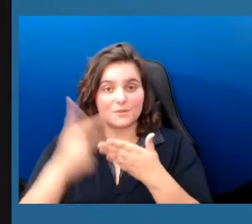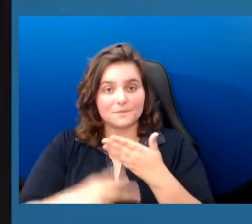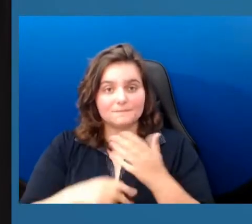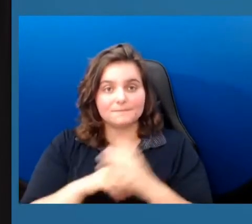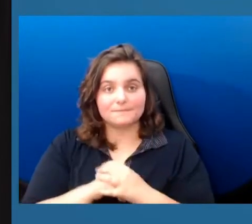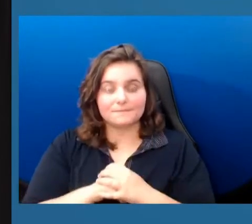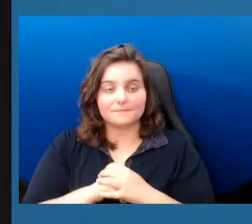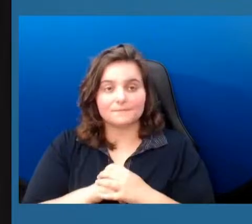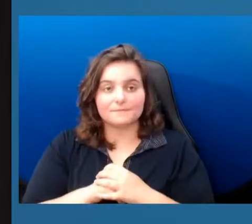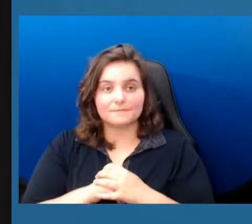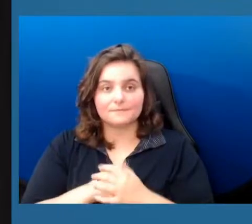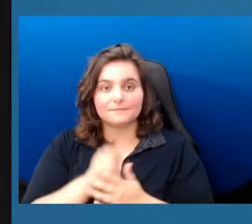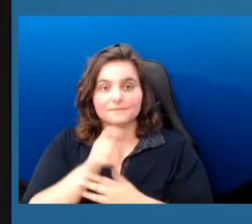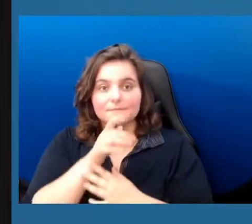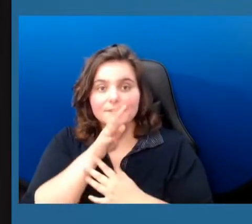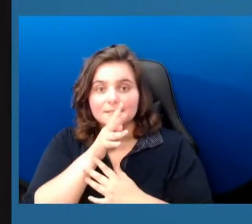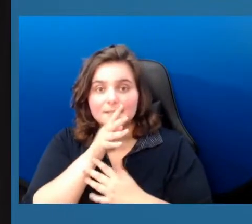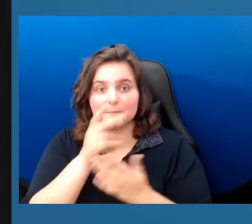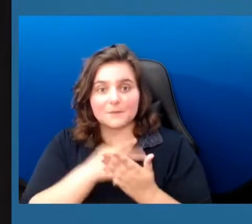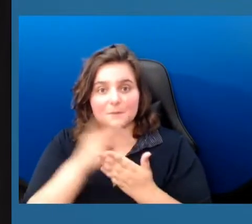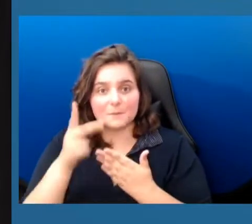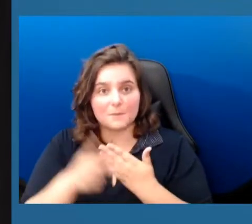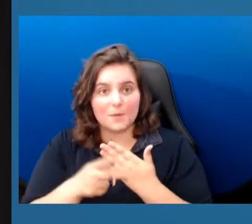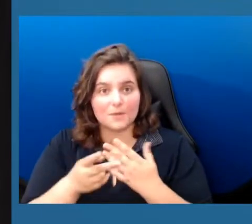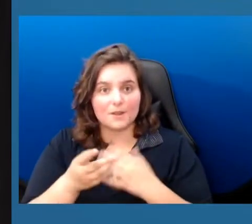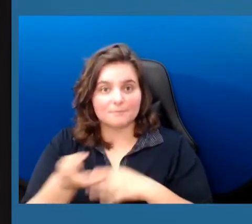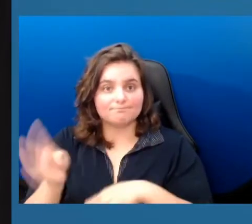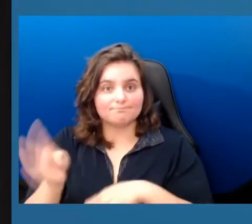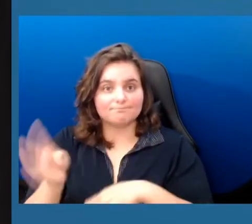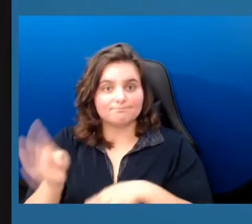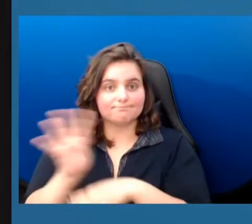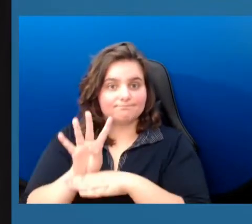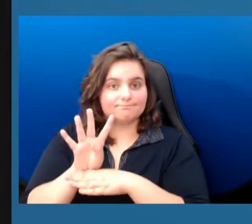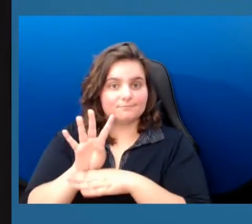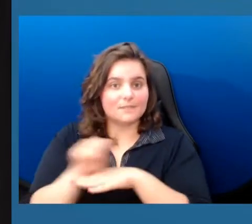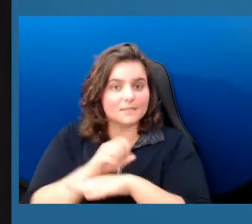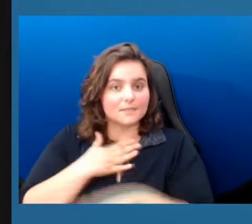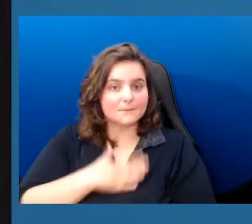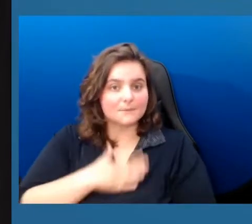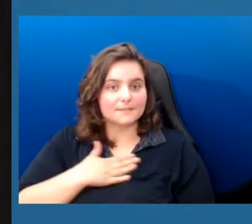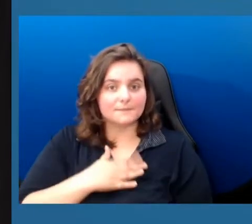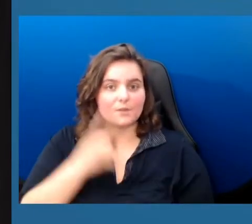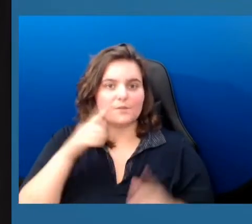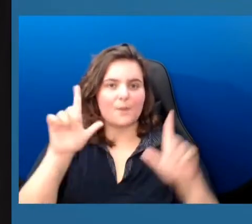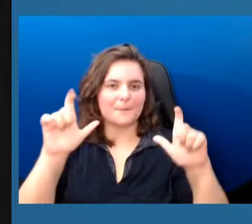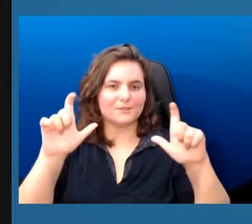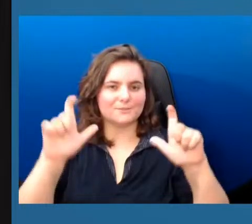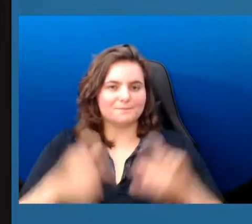program please go back up to the stage for a picture?